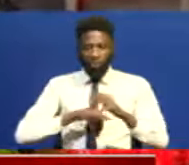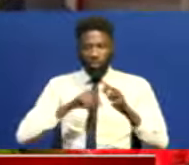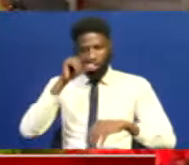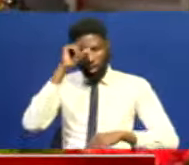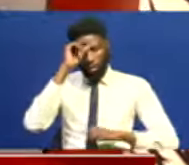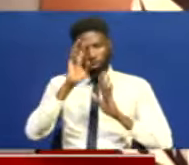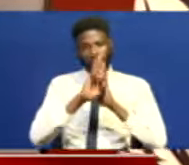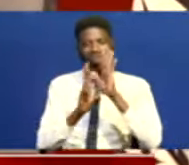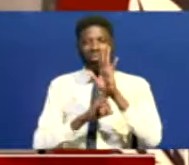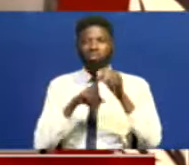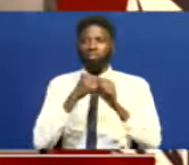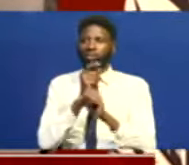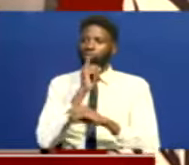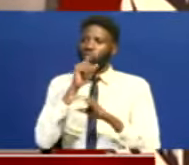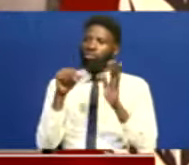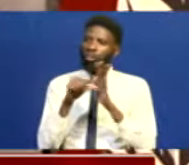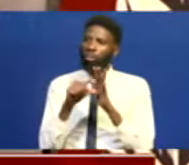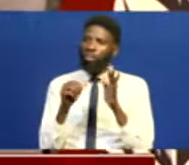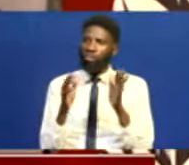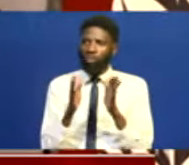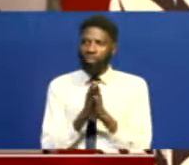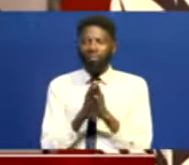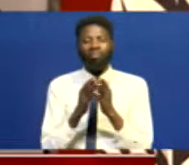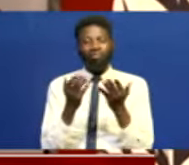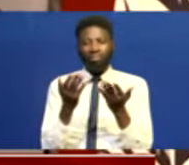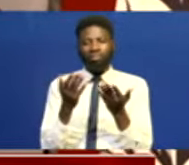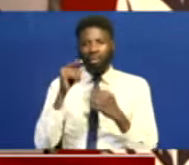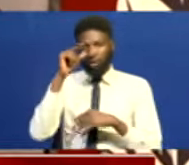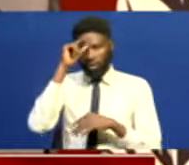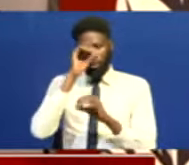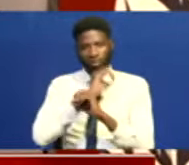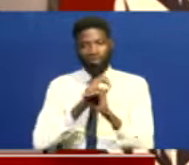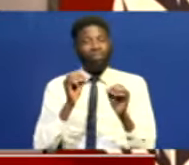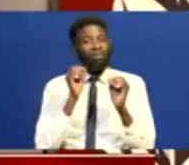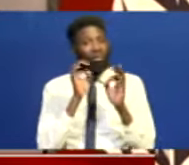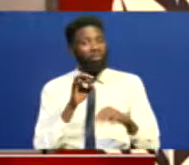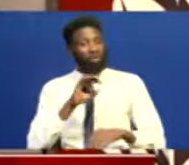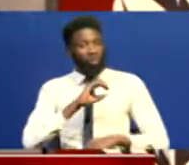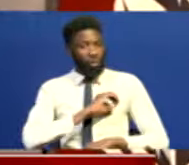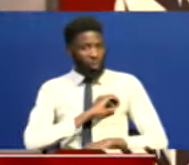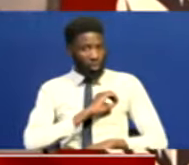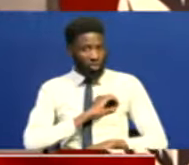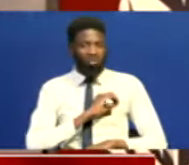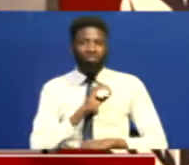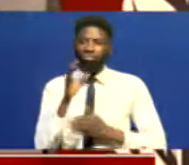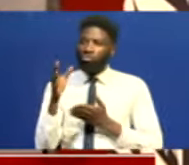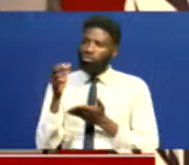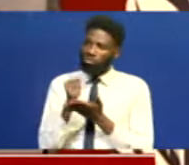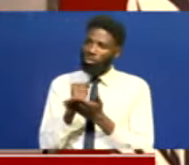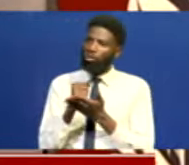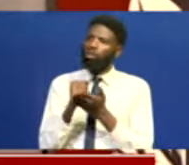with authorities. If you are the owners, engage qualified doctors, call